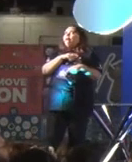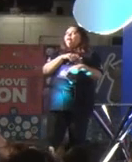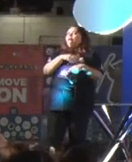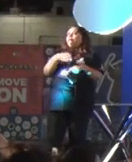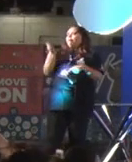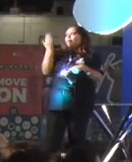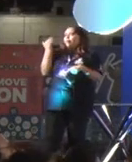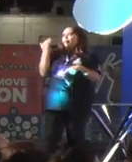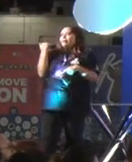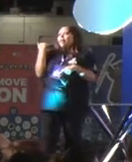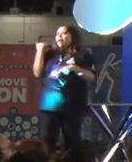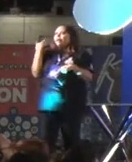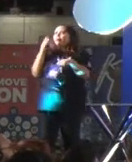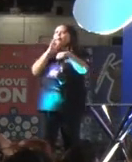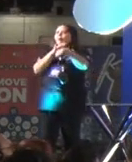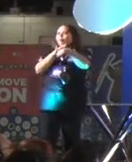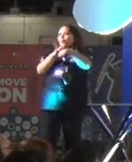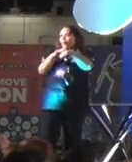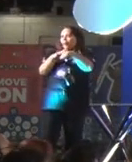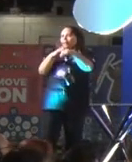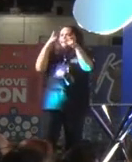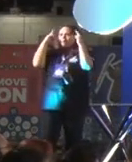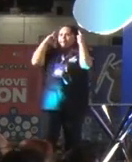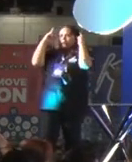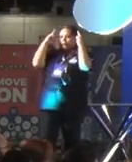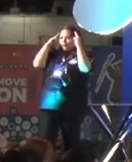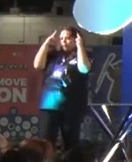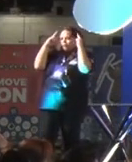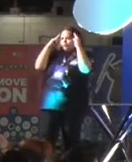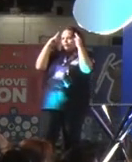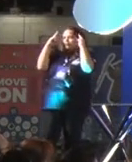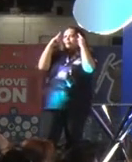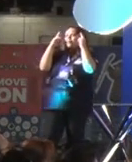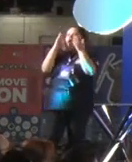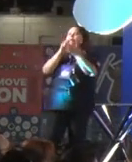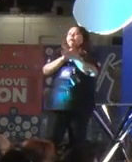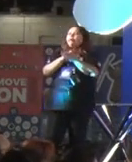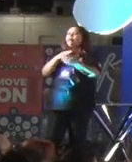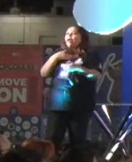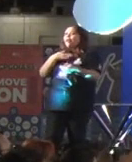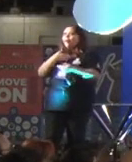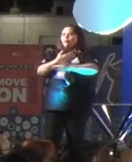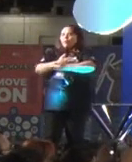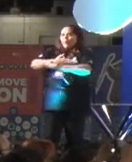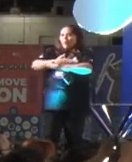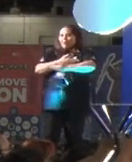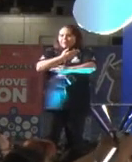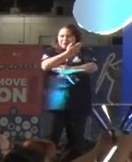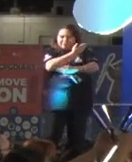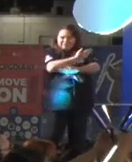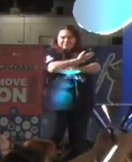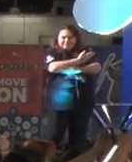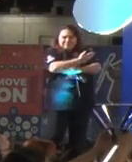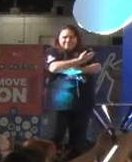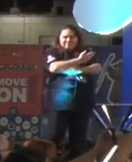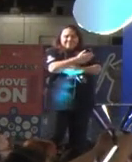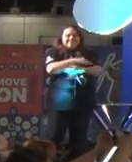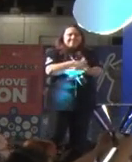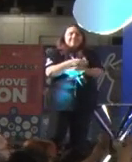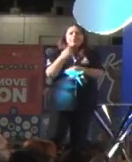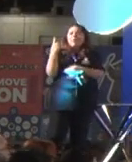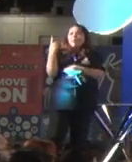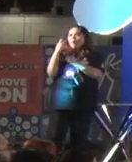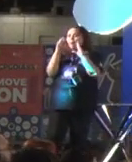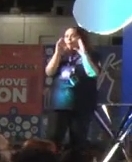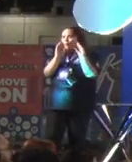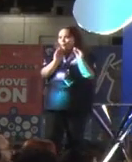disease. One night, I am that baby. One night, he was